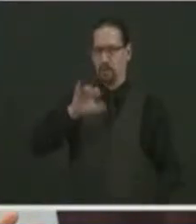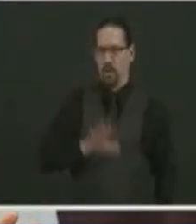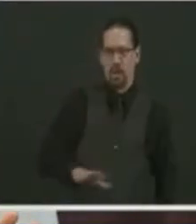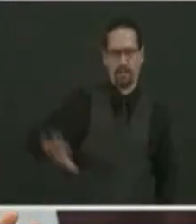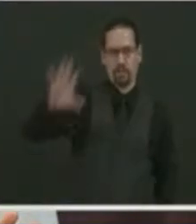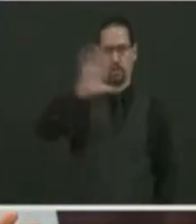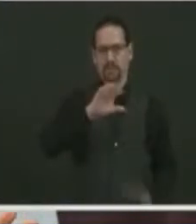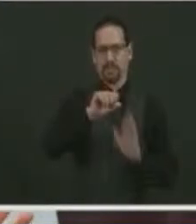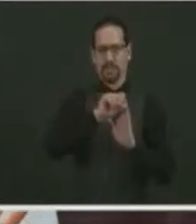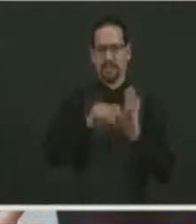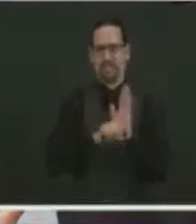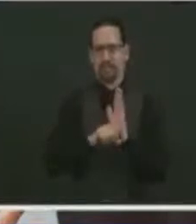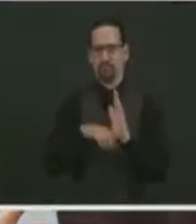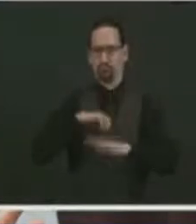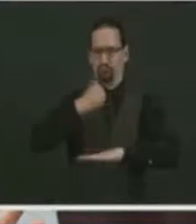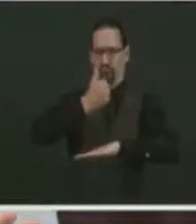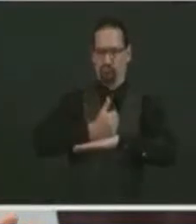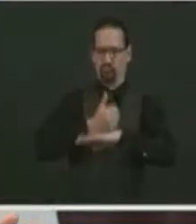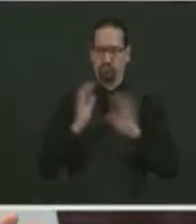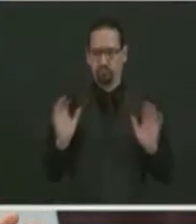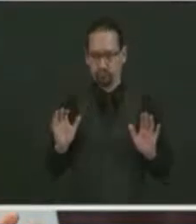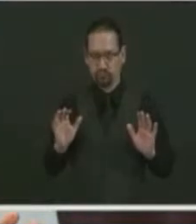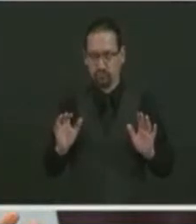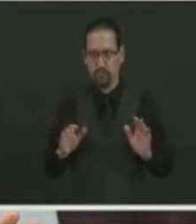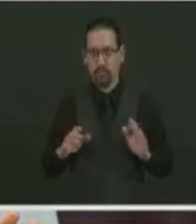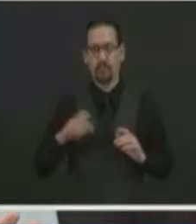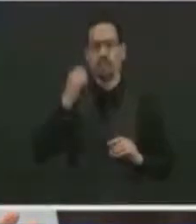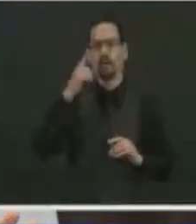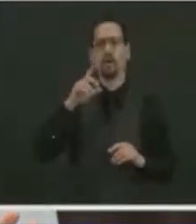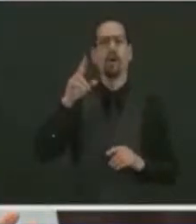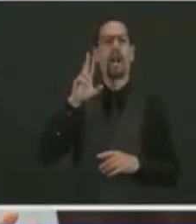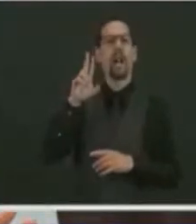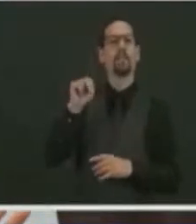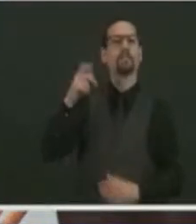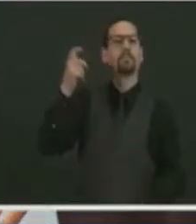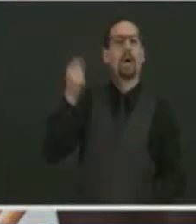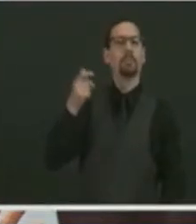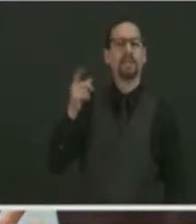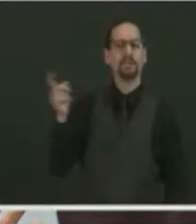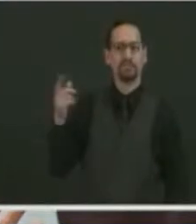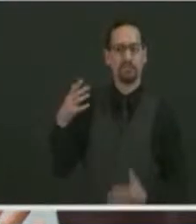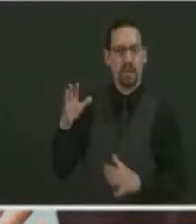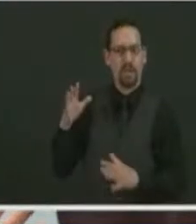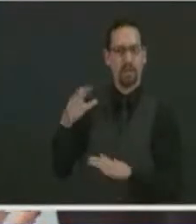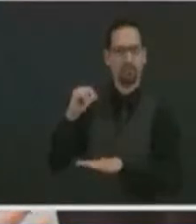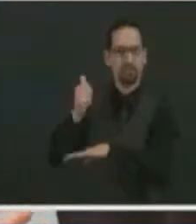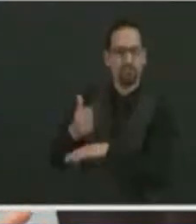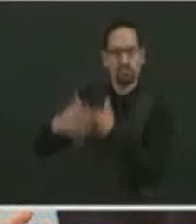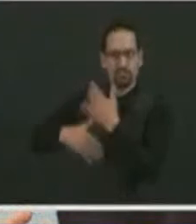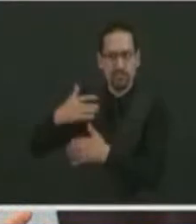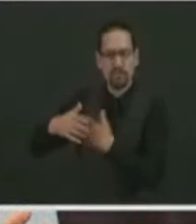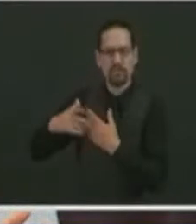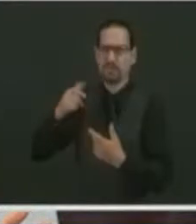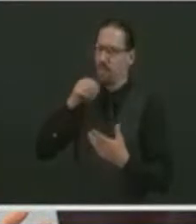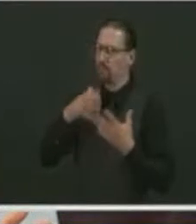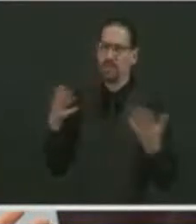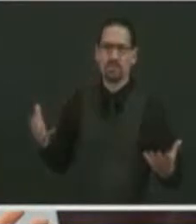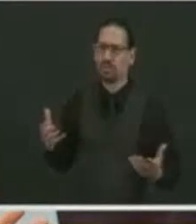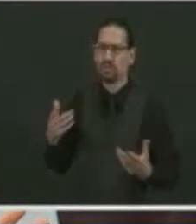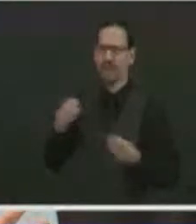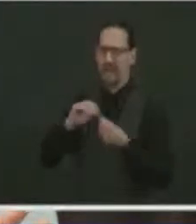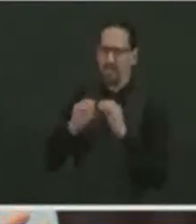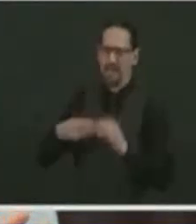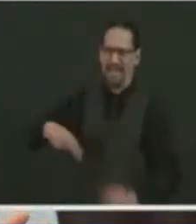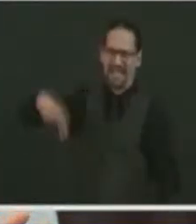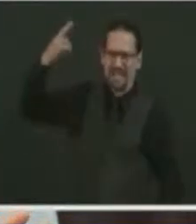high unemployment. We're in an unsustainable place economically. And the public health advice is that it's safe